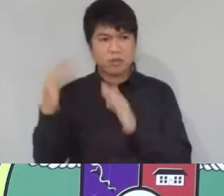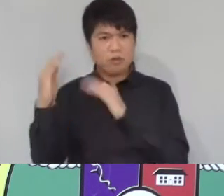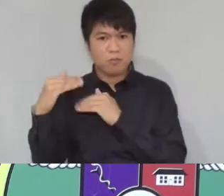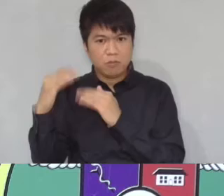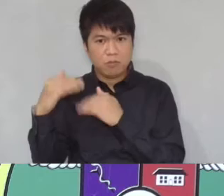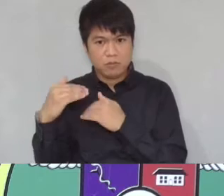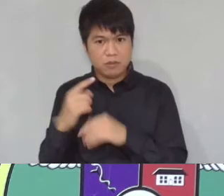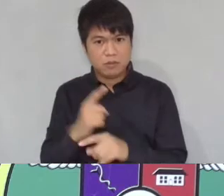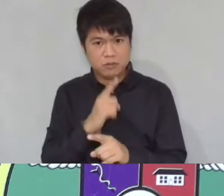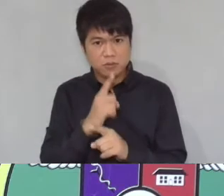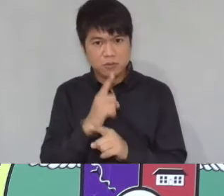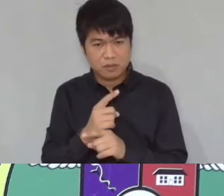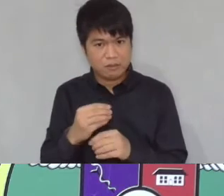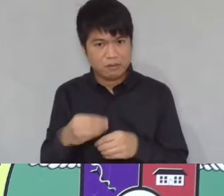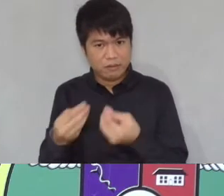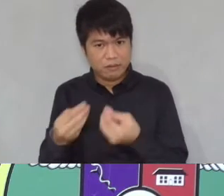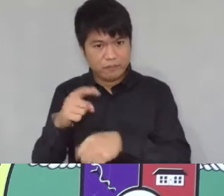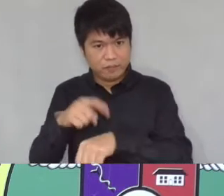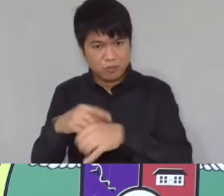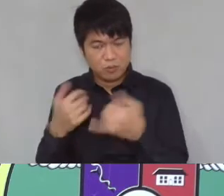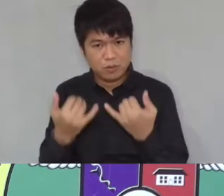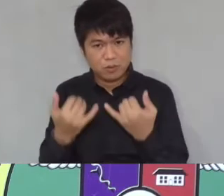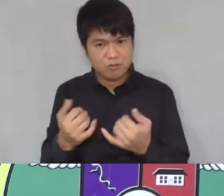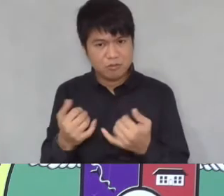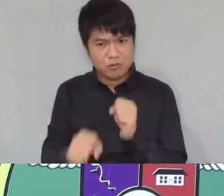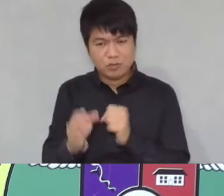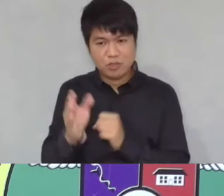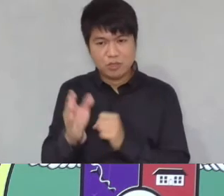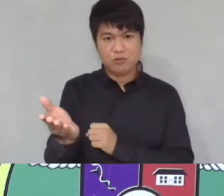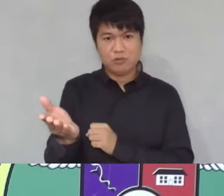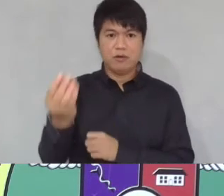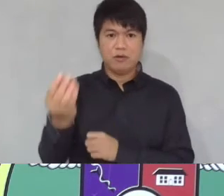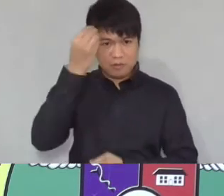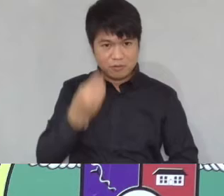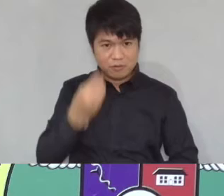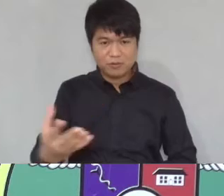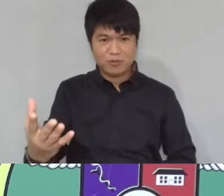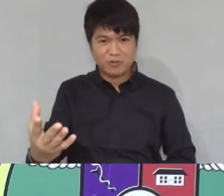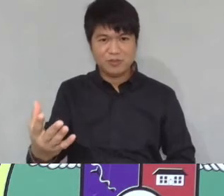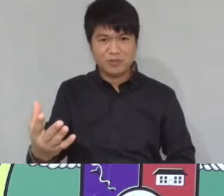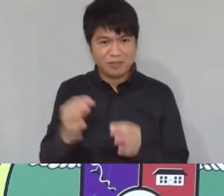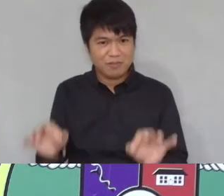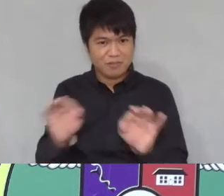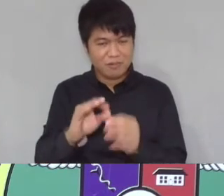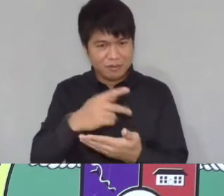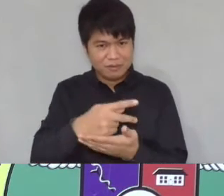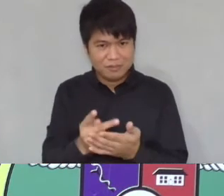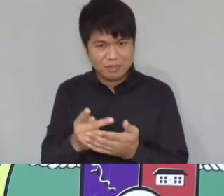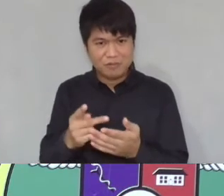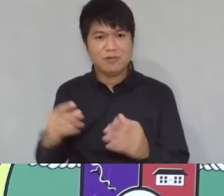we will definitely allot time today so that your thoughts are also going to be read as part of